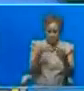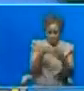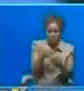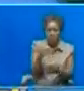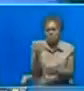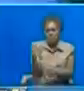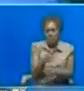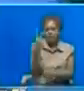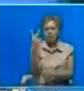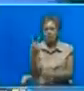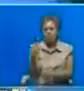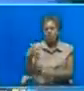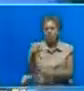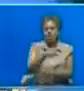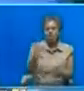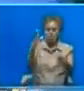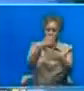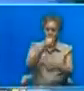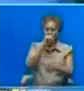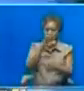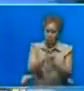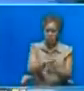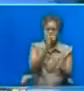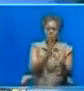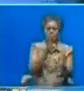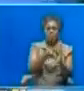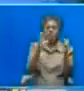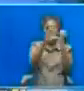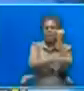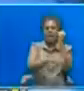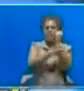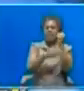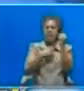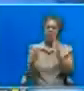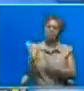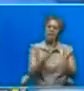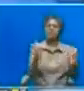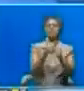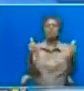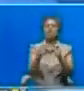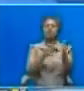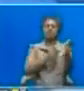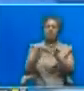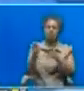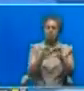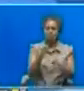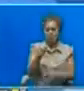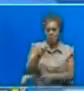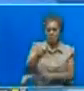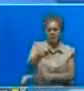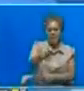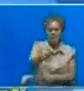2 months. The local organizing committee has assured participants that the country has put structures into place to manage the dreadful Ebola